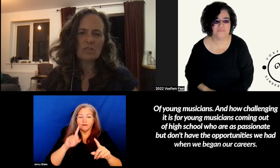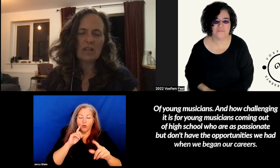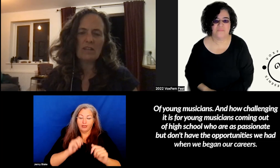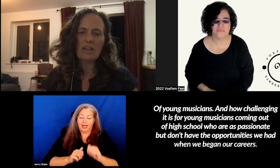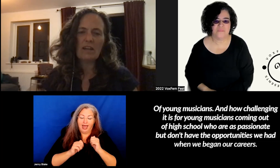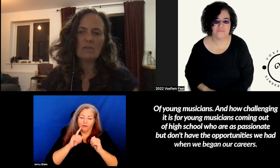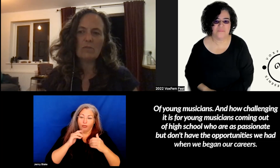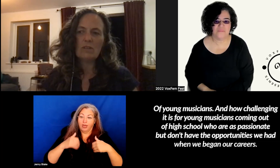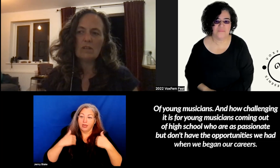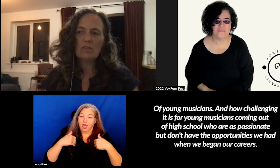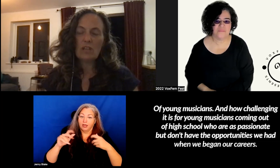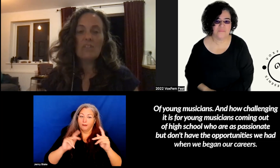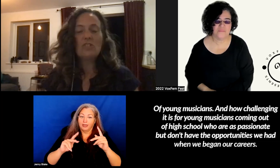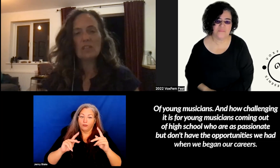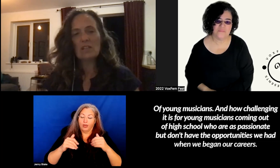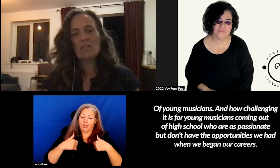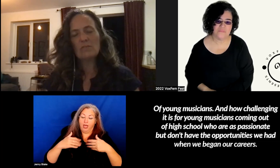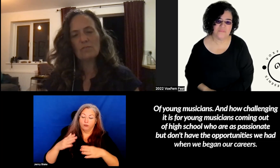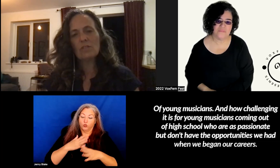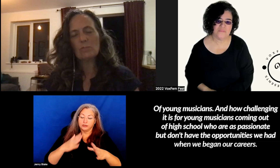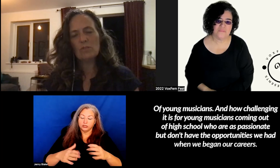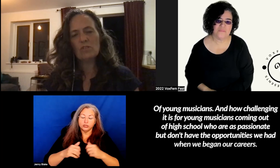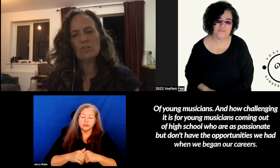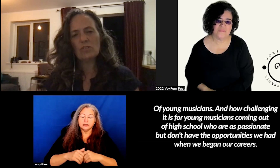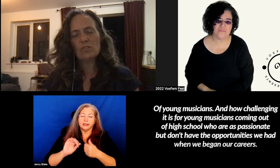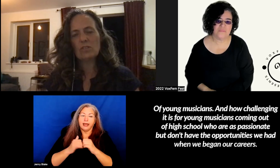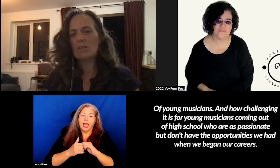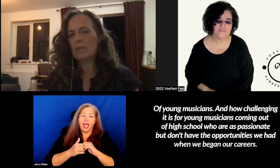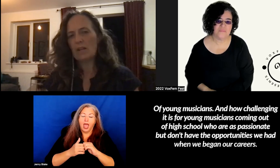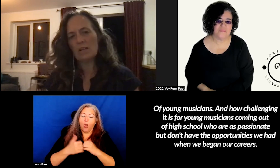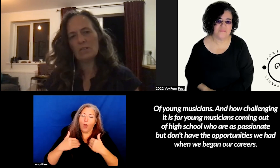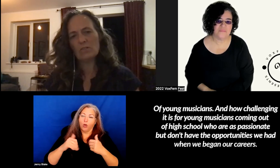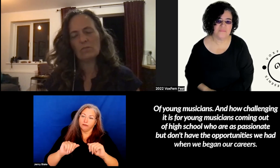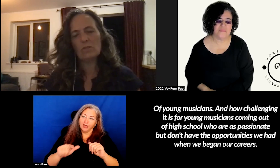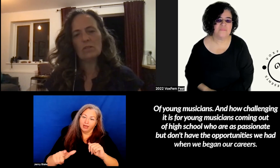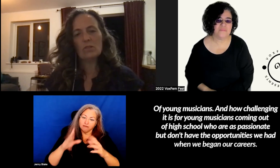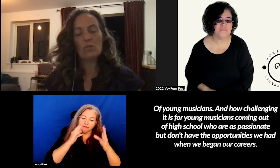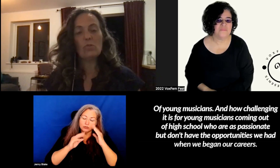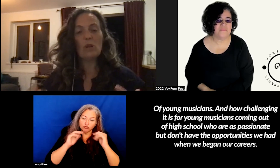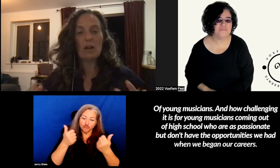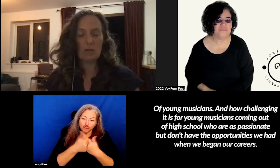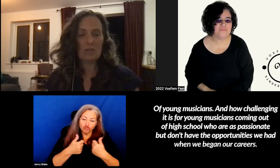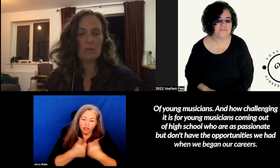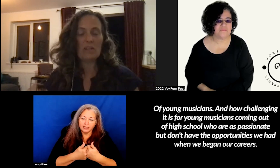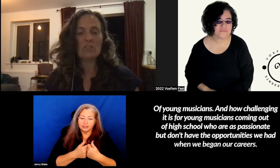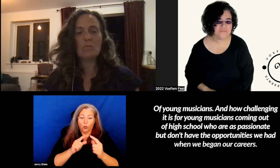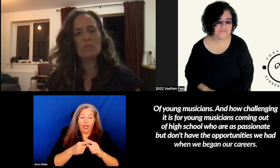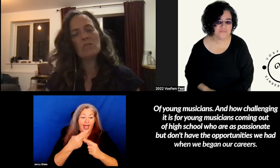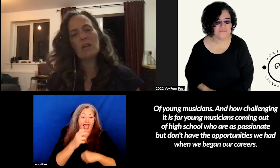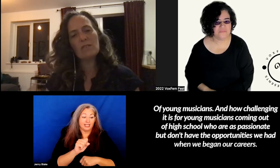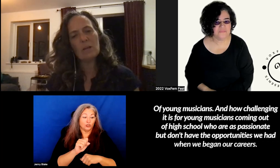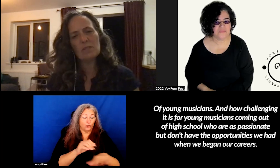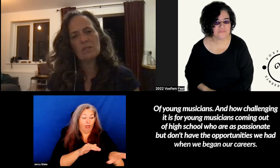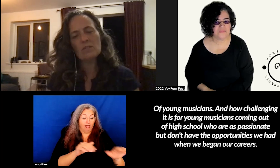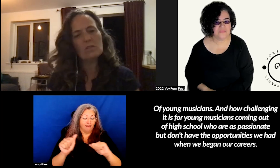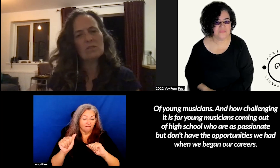musicians, and how challenging it is for young musicians coming out of high school who are as passionate but don't